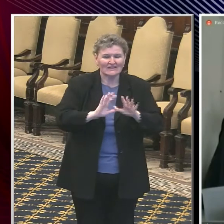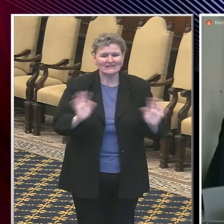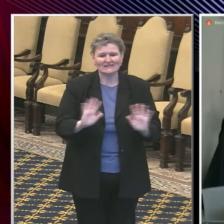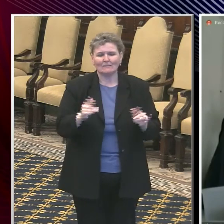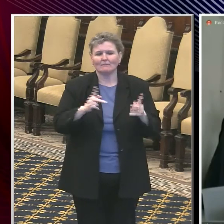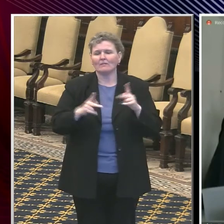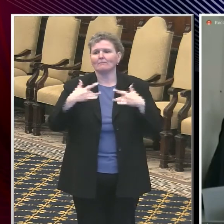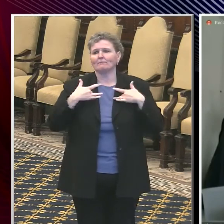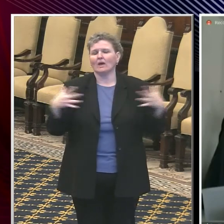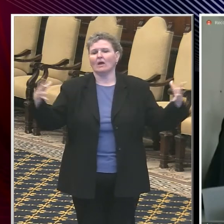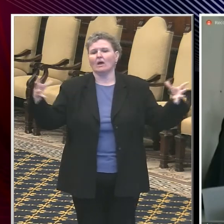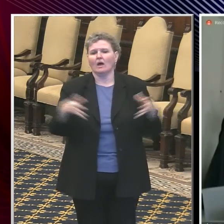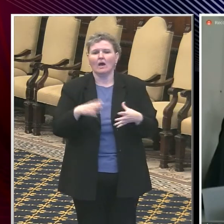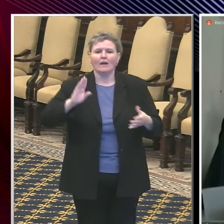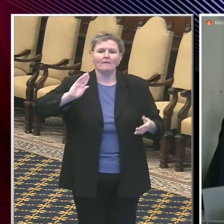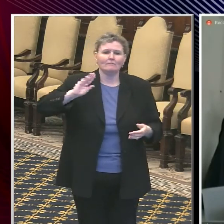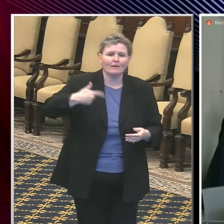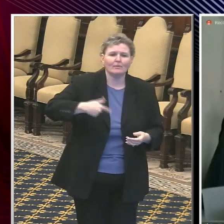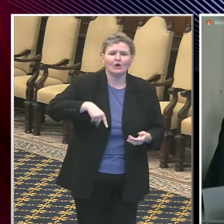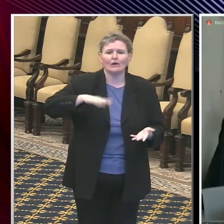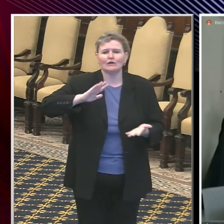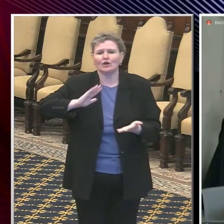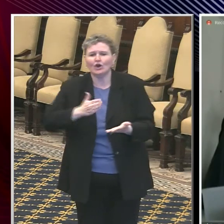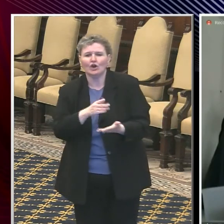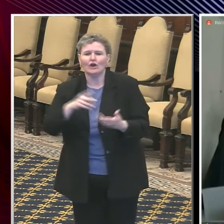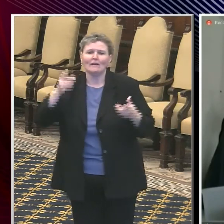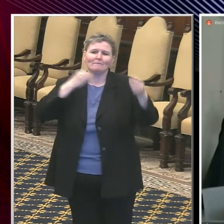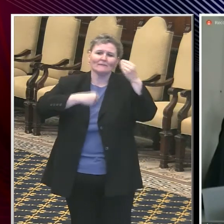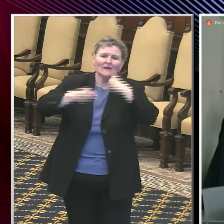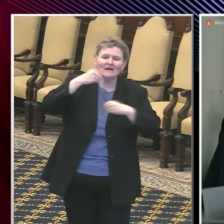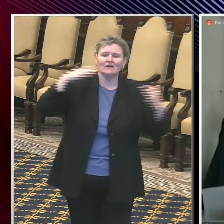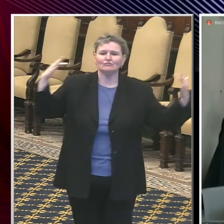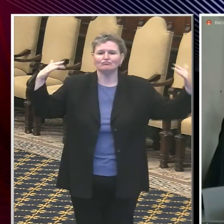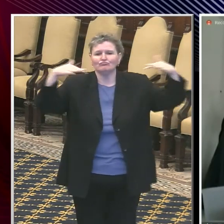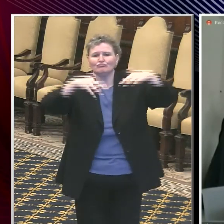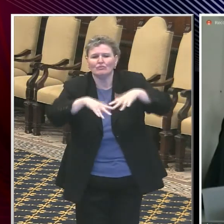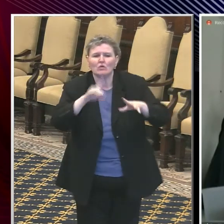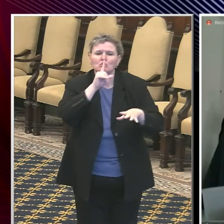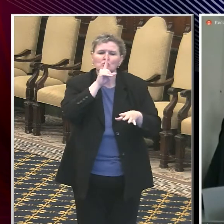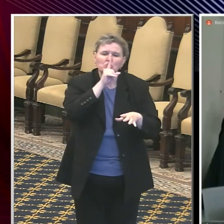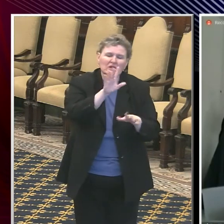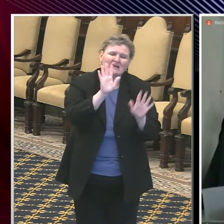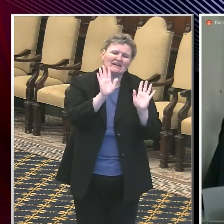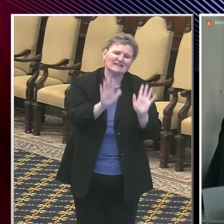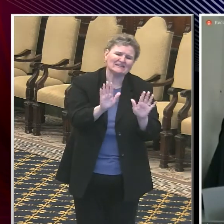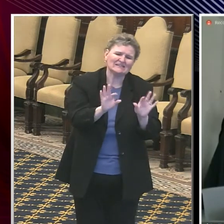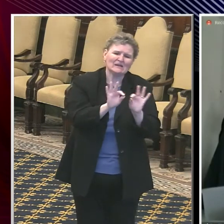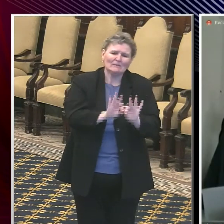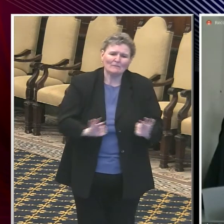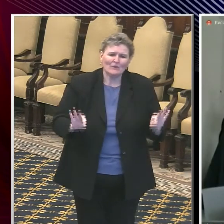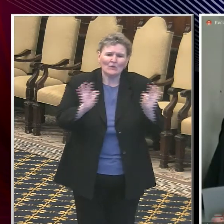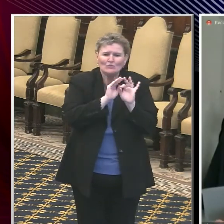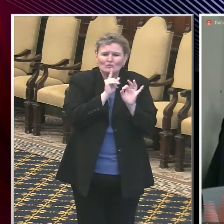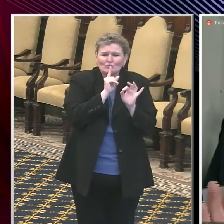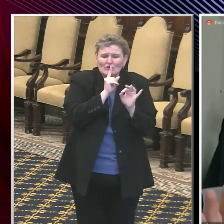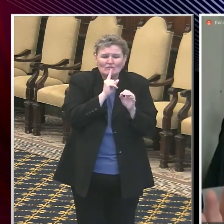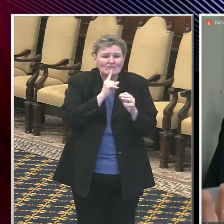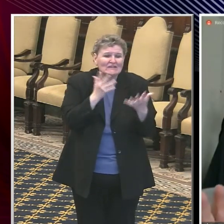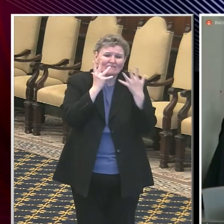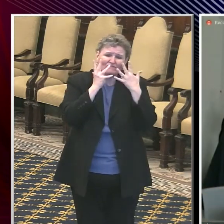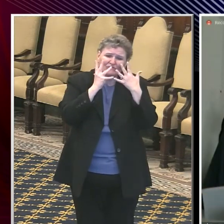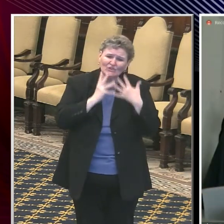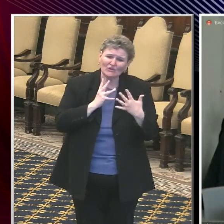take our first stage towards reopening, we hope to have recommendations for a variety of organizations, including churches, and how they can do that safely. We don't have this in writing